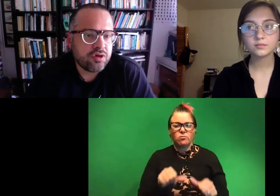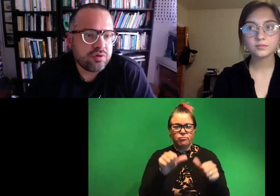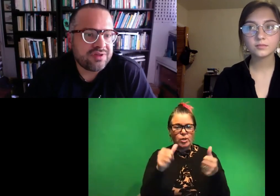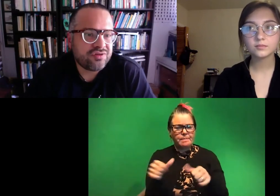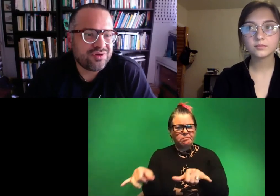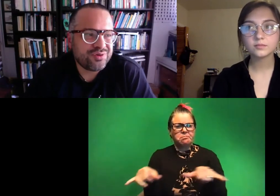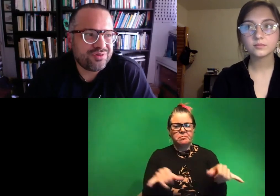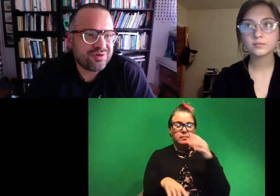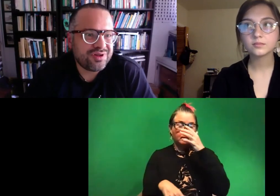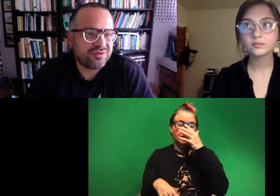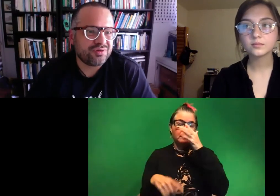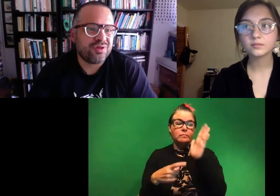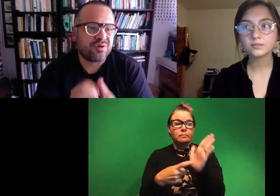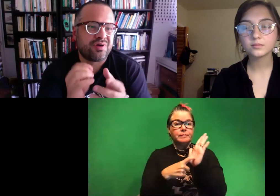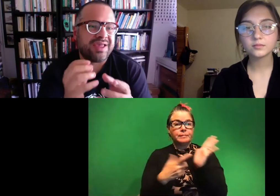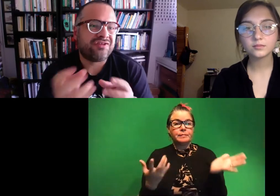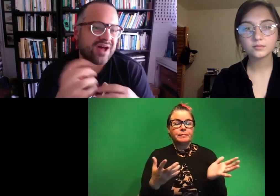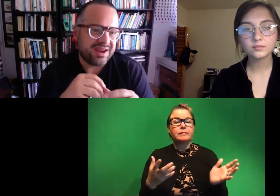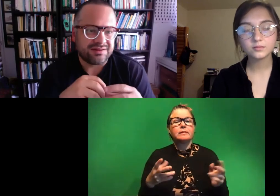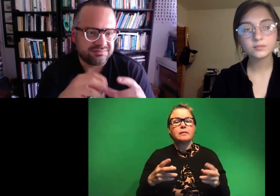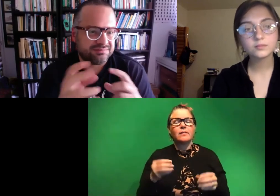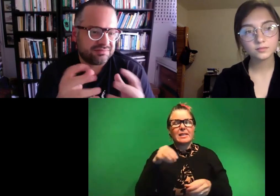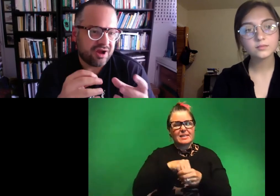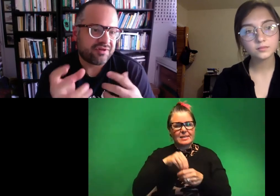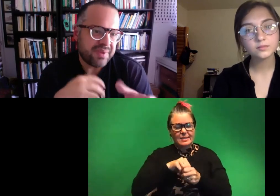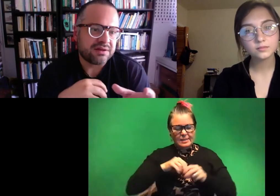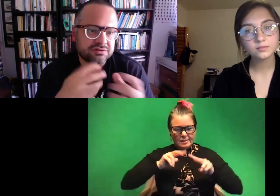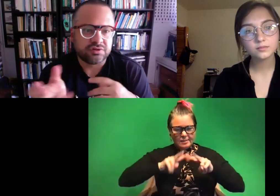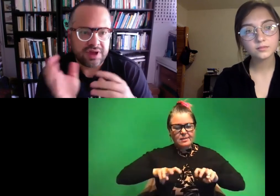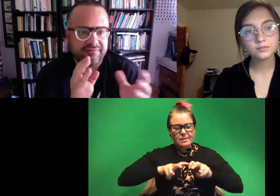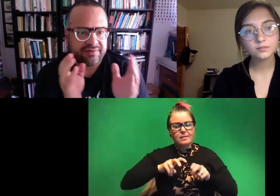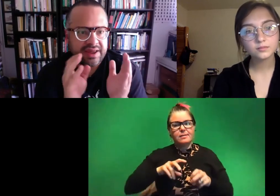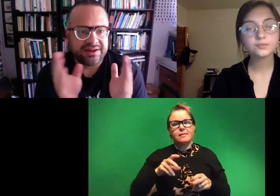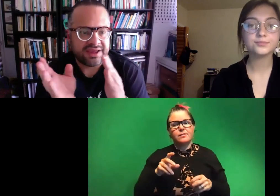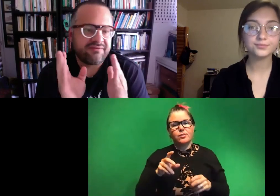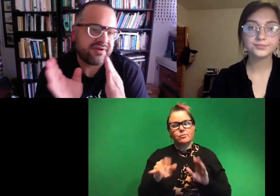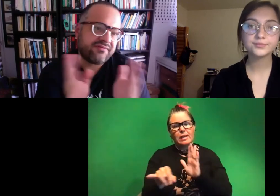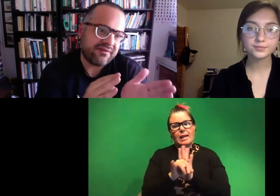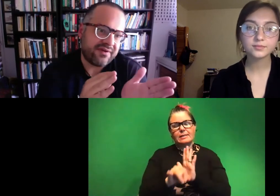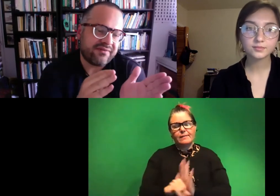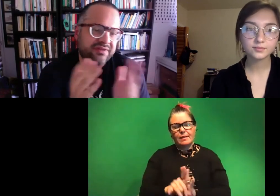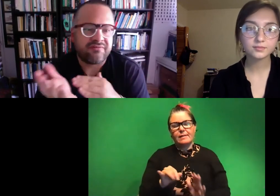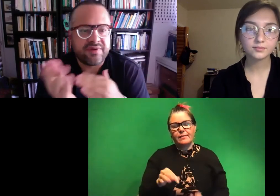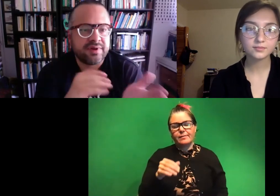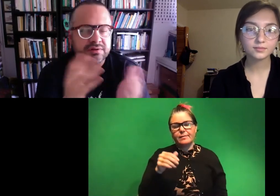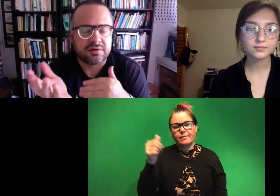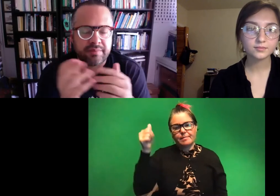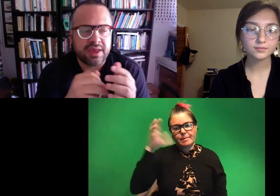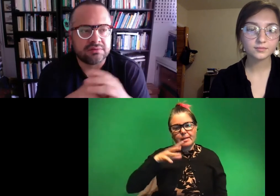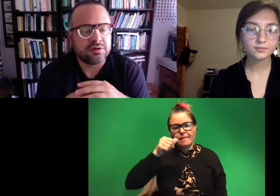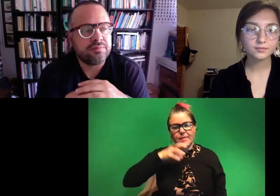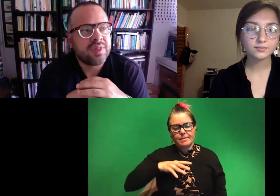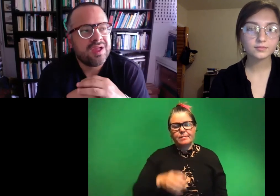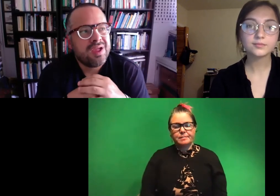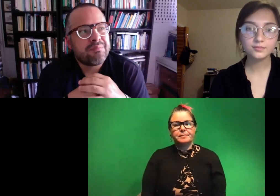So you need to look inside of the beetle to have an idea if it is a female or a